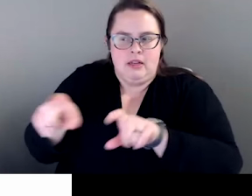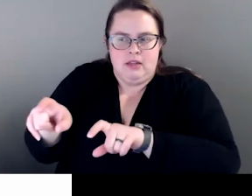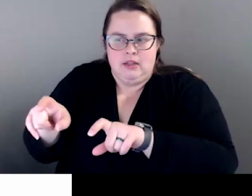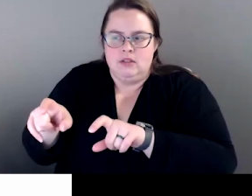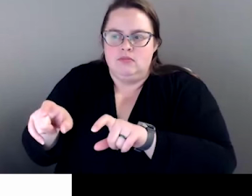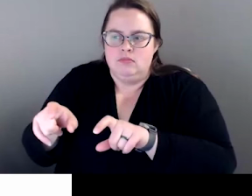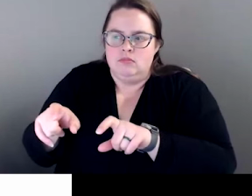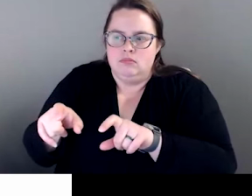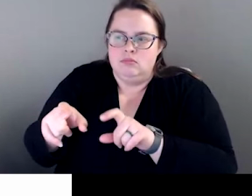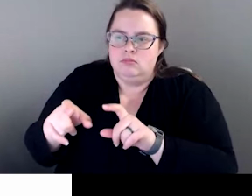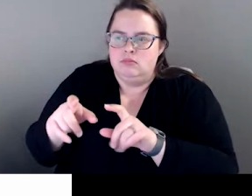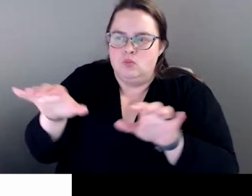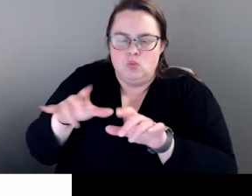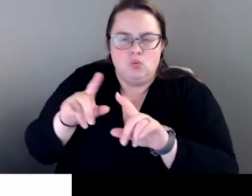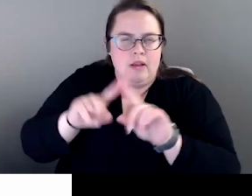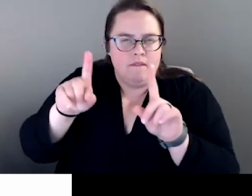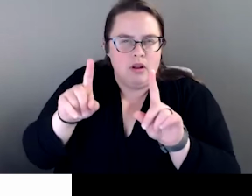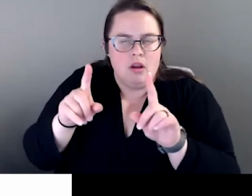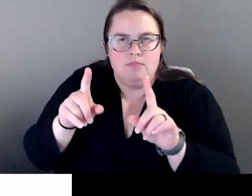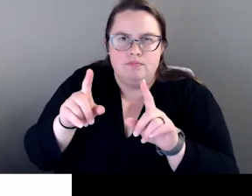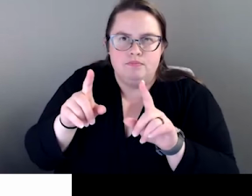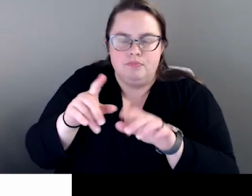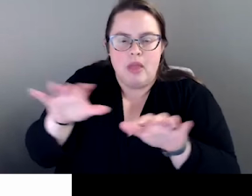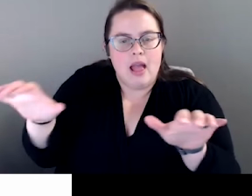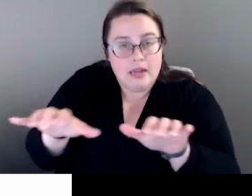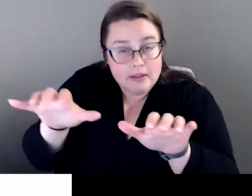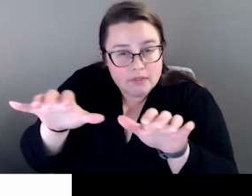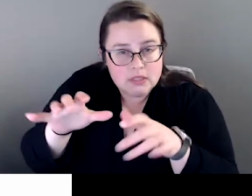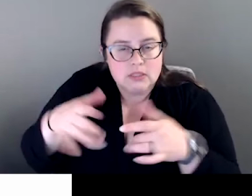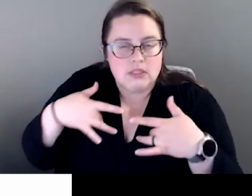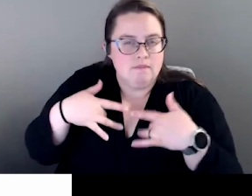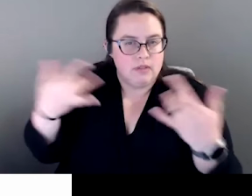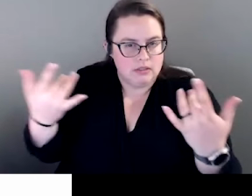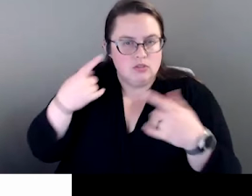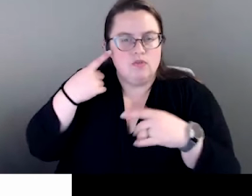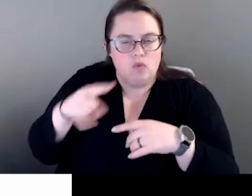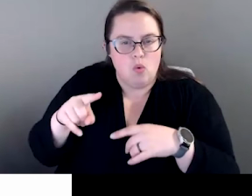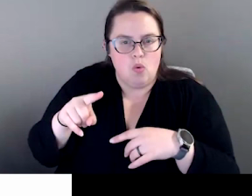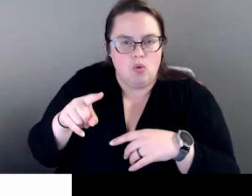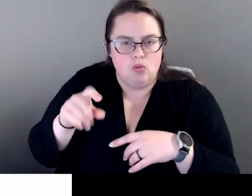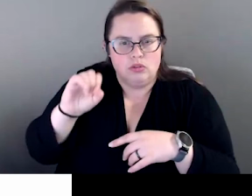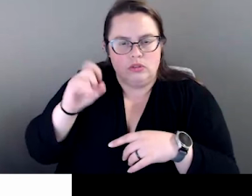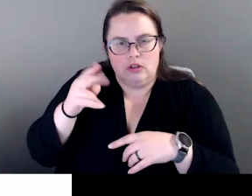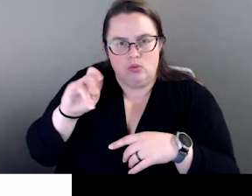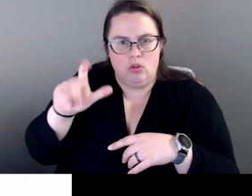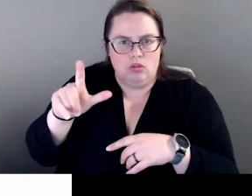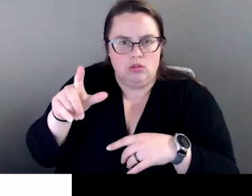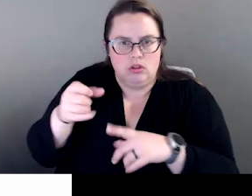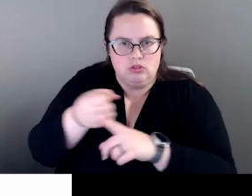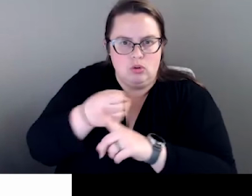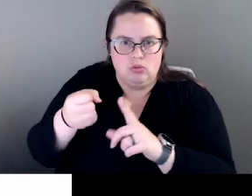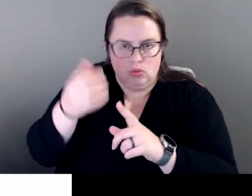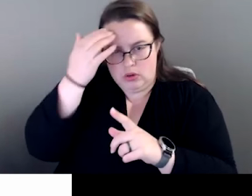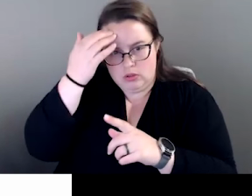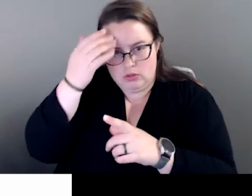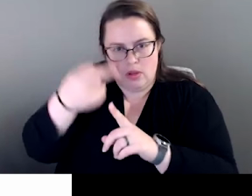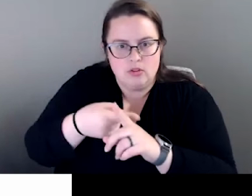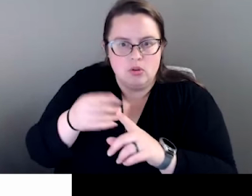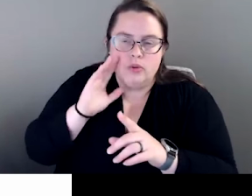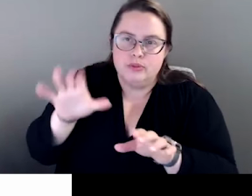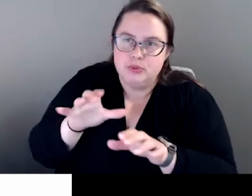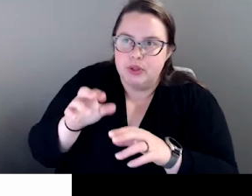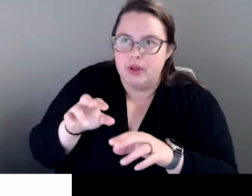do different, I feel like, activities or events for Sexual Assault Awareness Month. So we'll do like a resource fair, or we'll bring